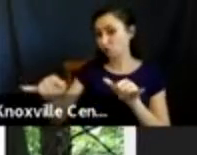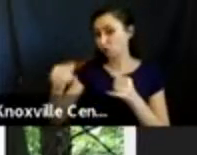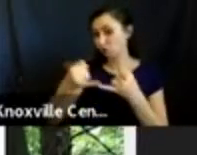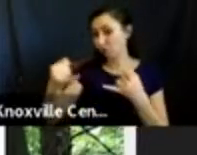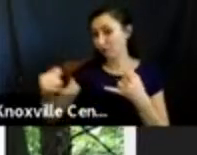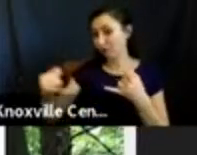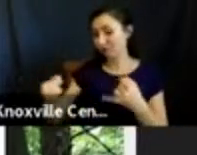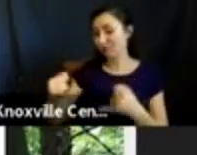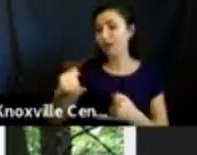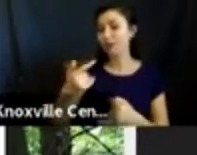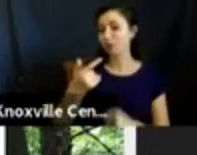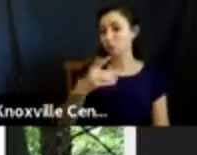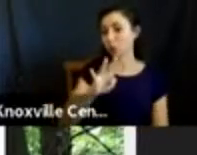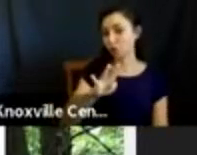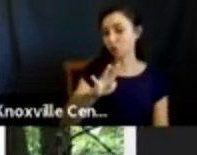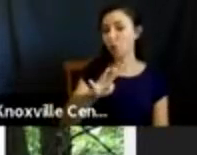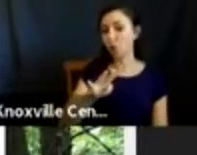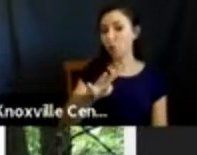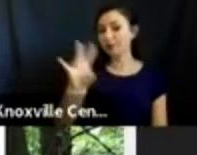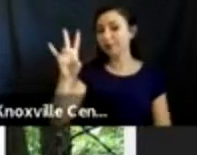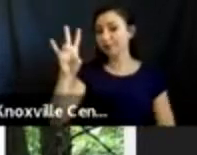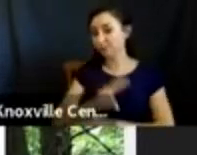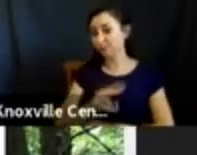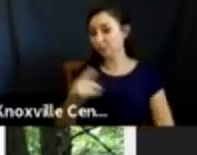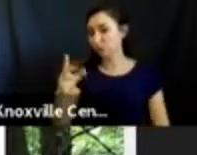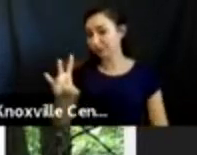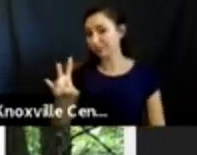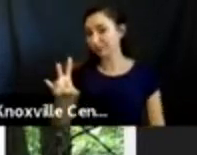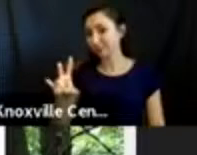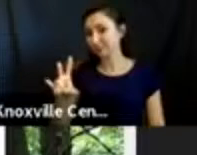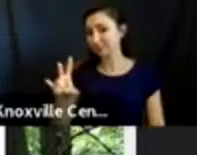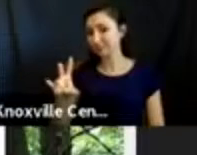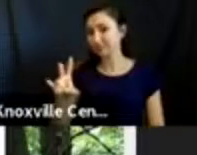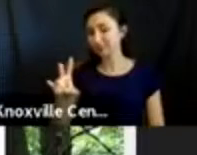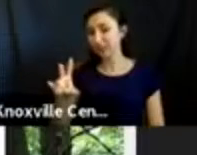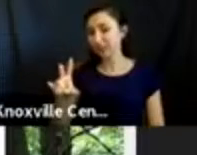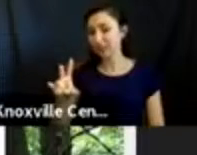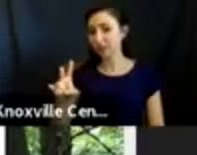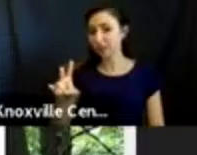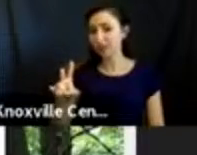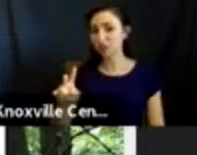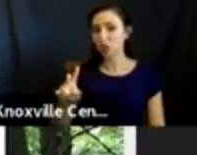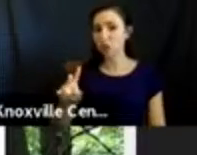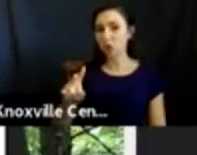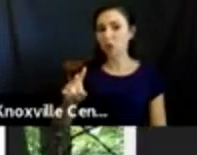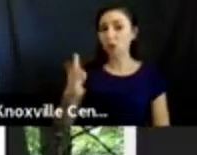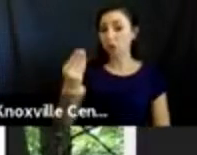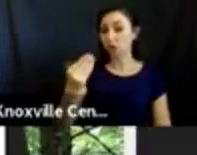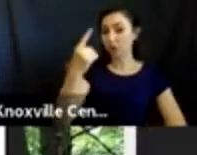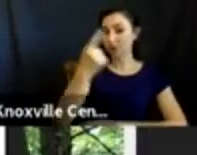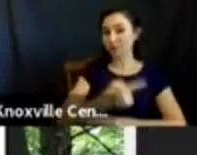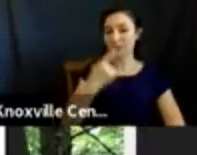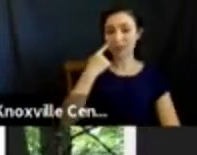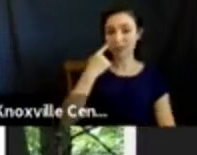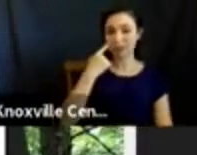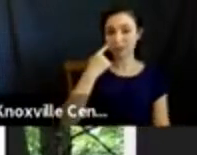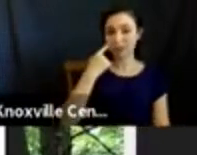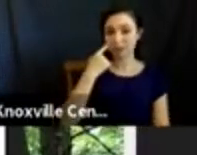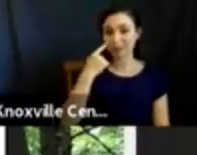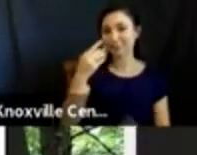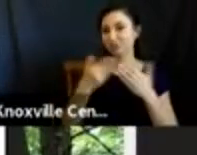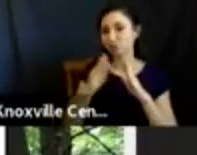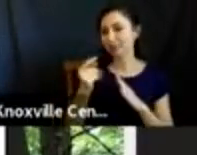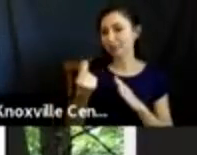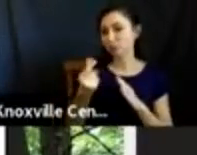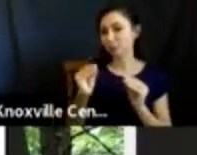27. So it depends on how long of a period you look at. So that 14-day trend line is generally a